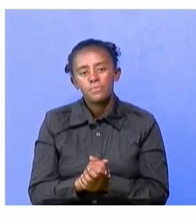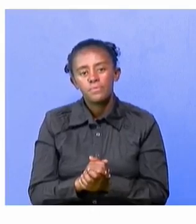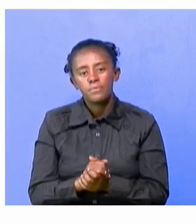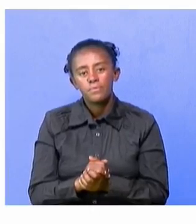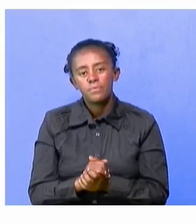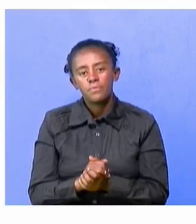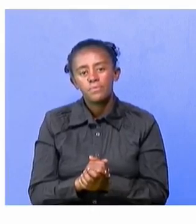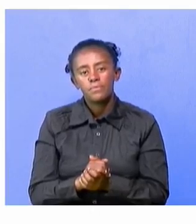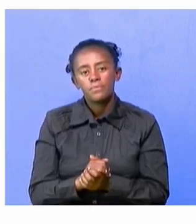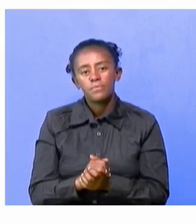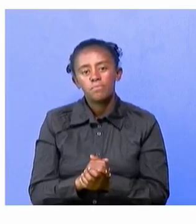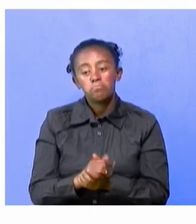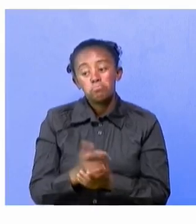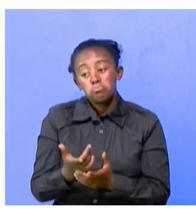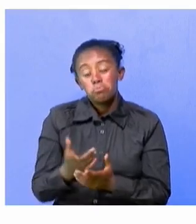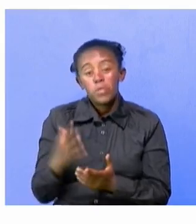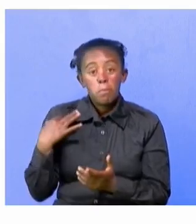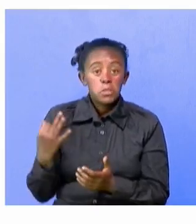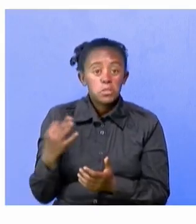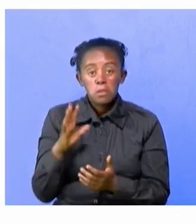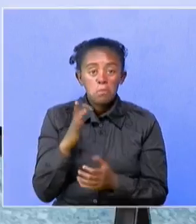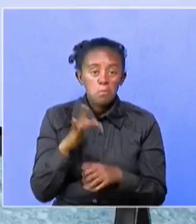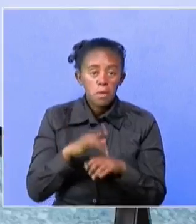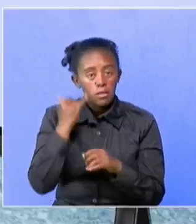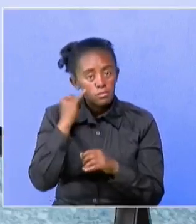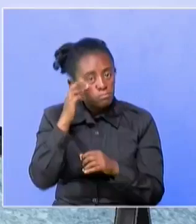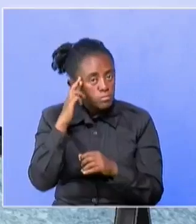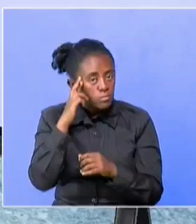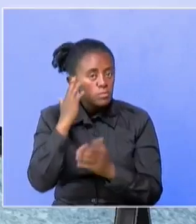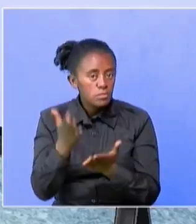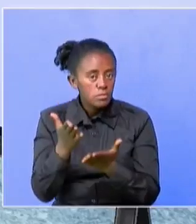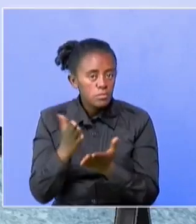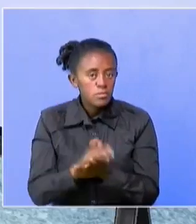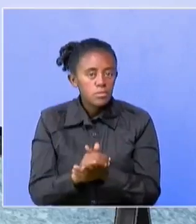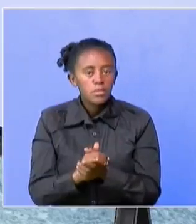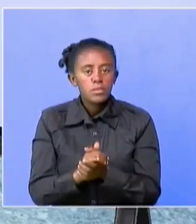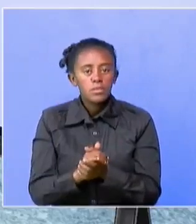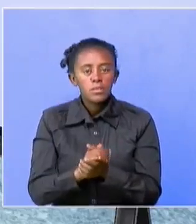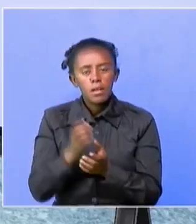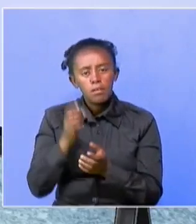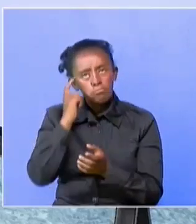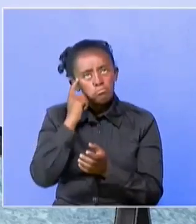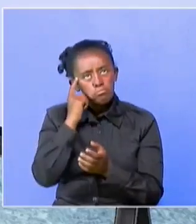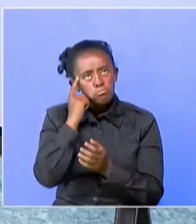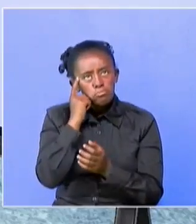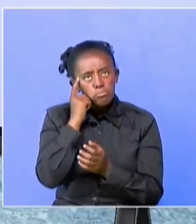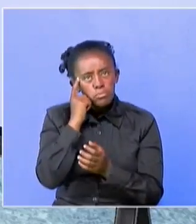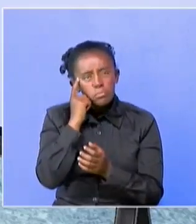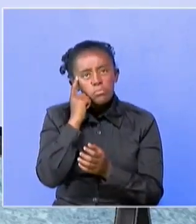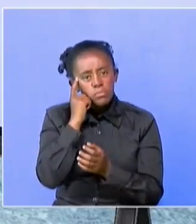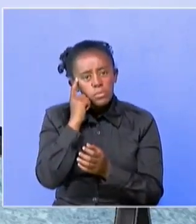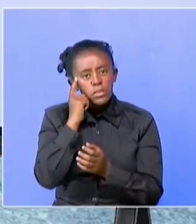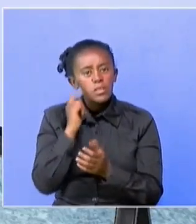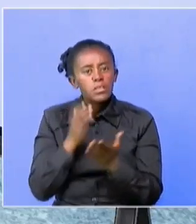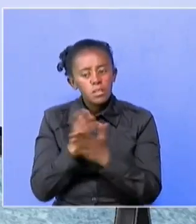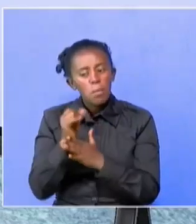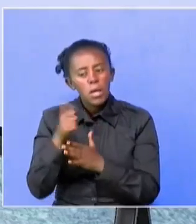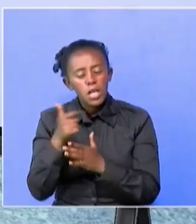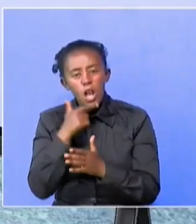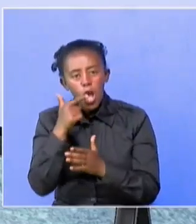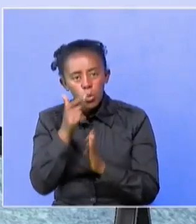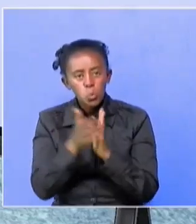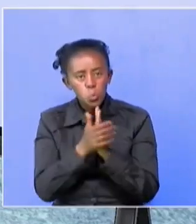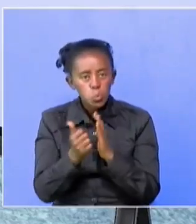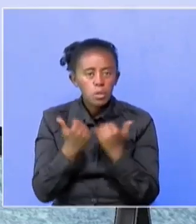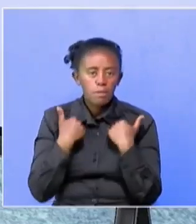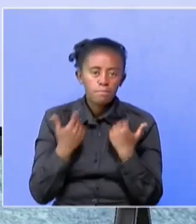Yeah, this person may have another reason. It's all right. That's why, yeah, he's a critical thinker. He thinks about some other language issues